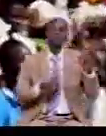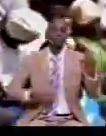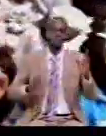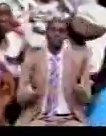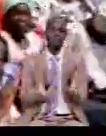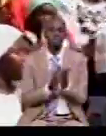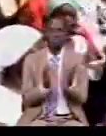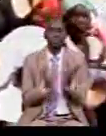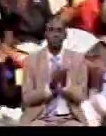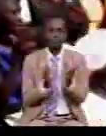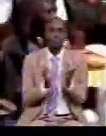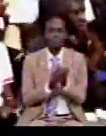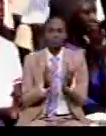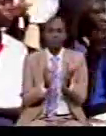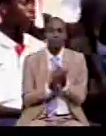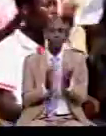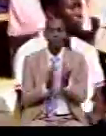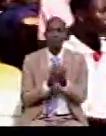Lord.